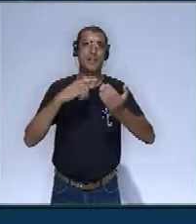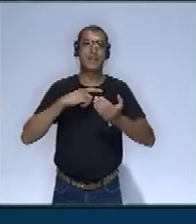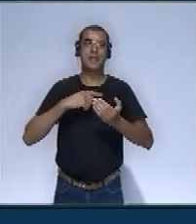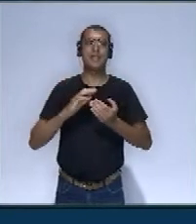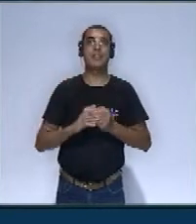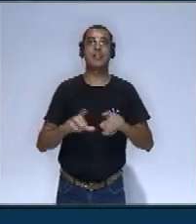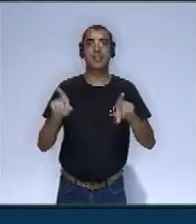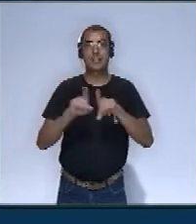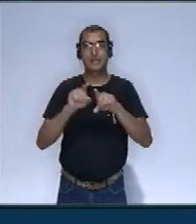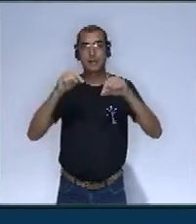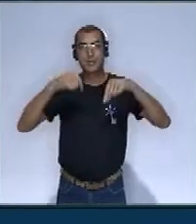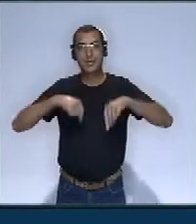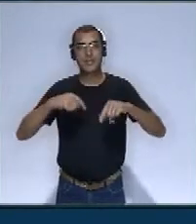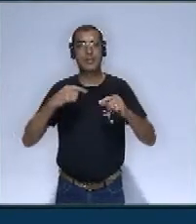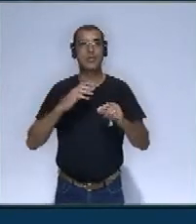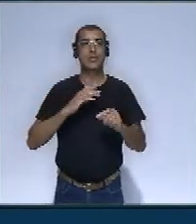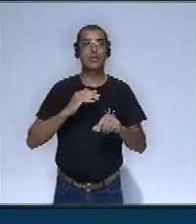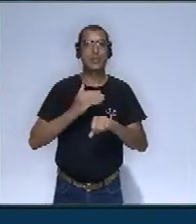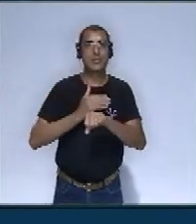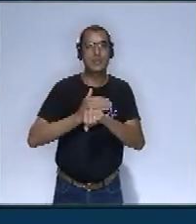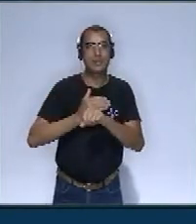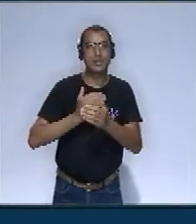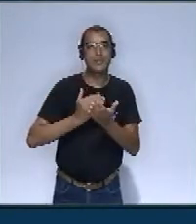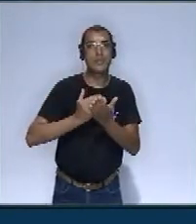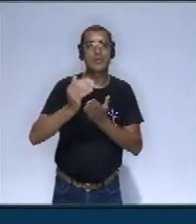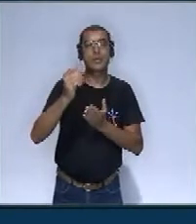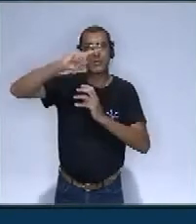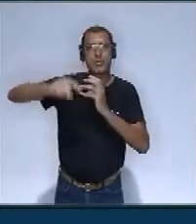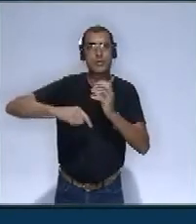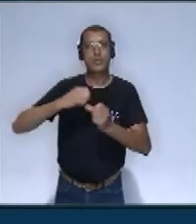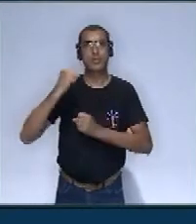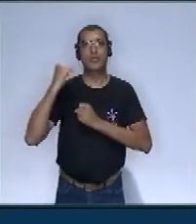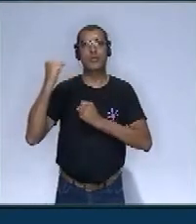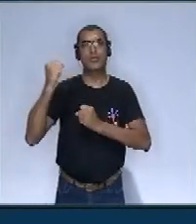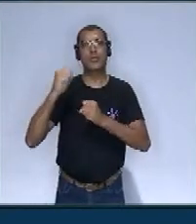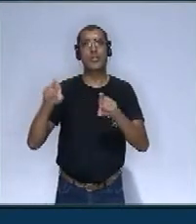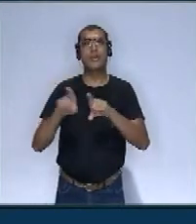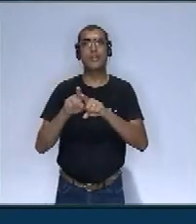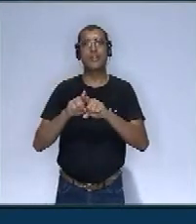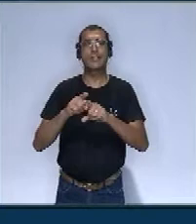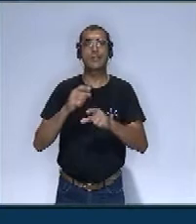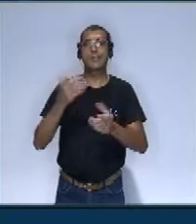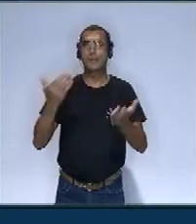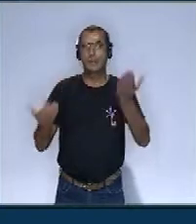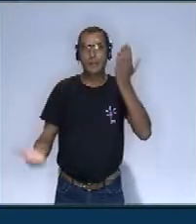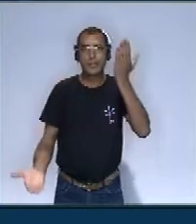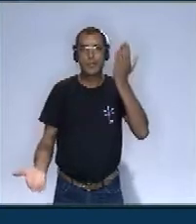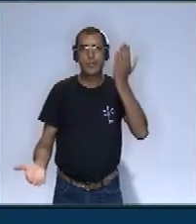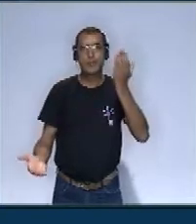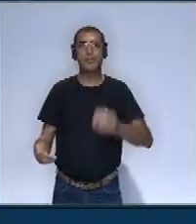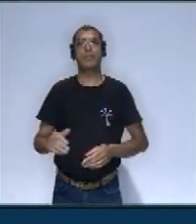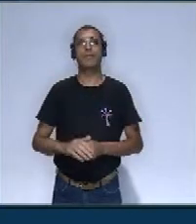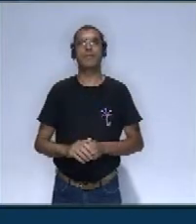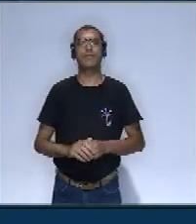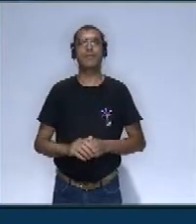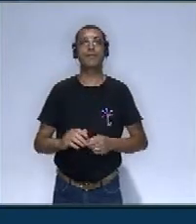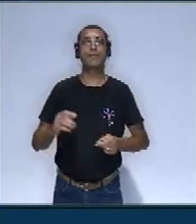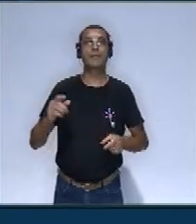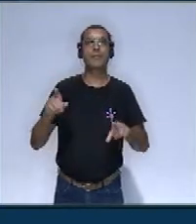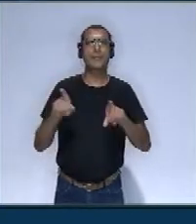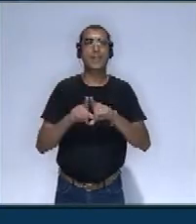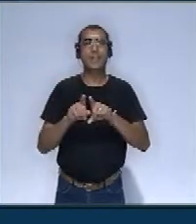power. As issues of inequality in education, so many of the comments you made echo with